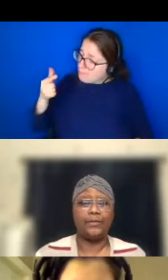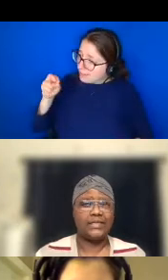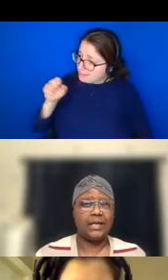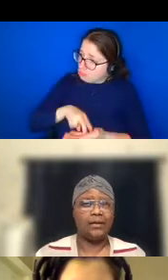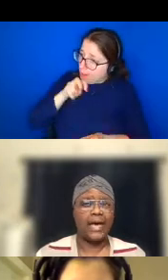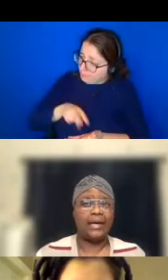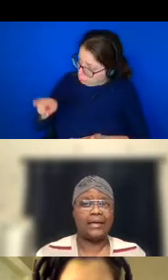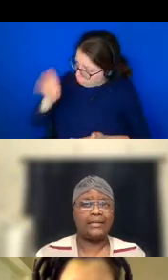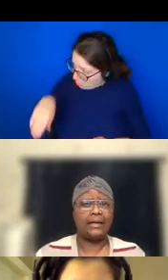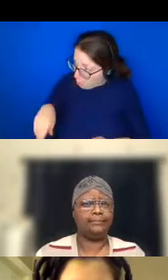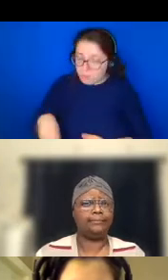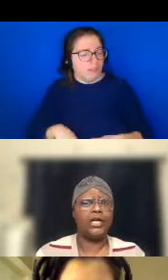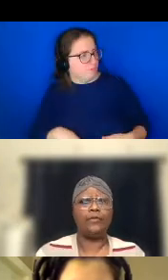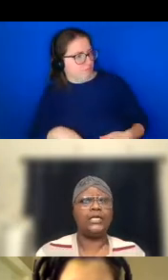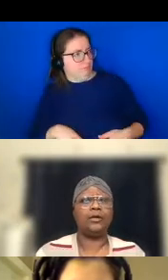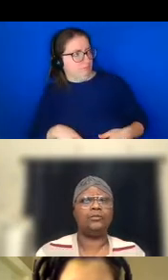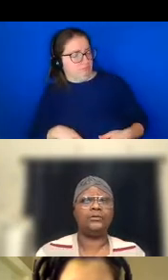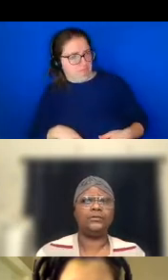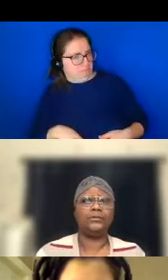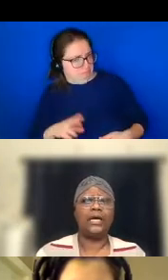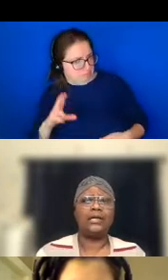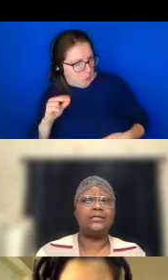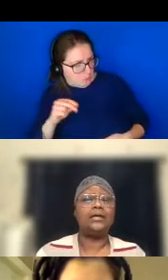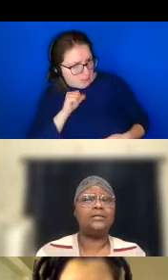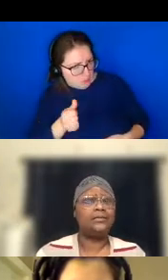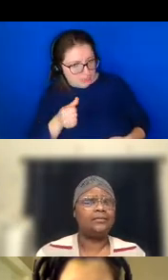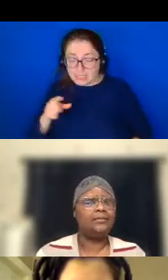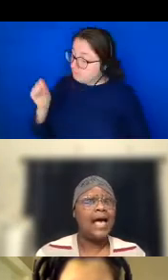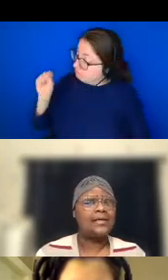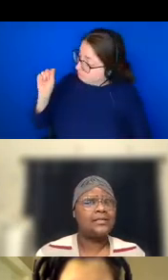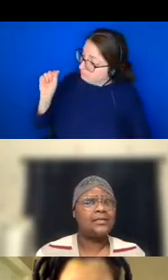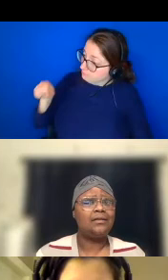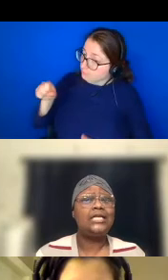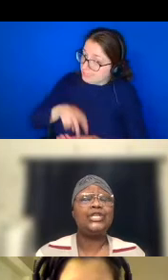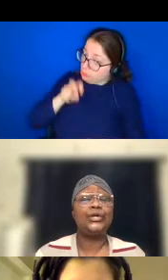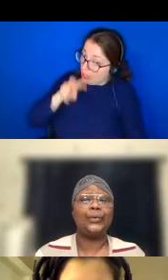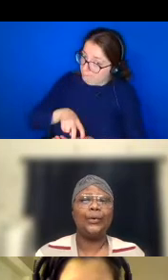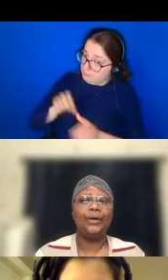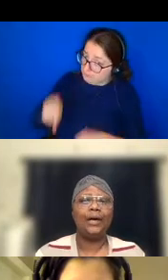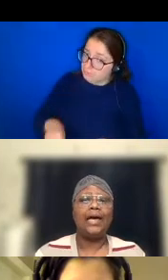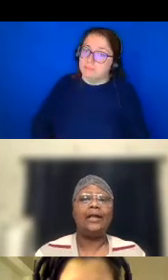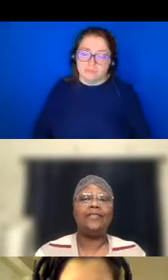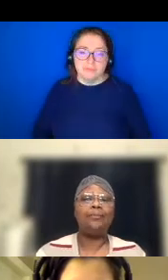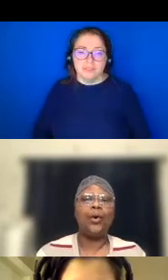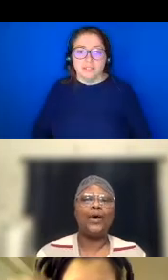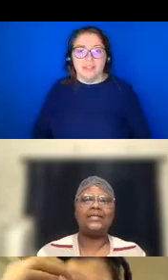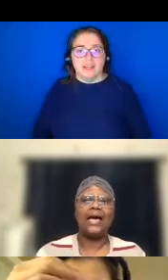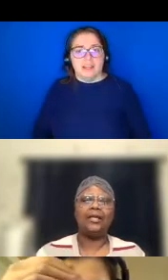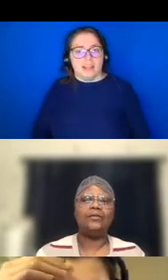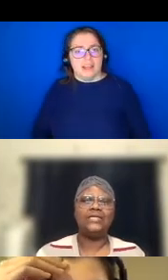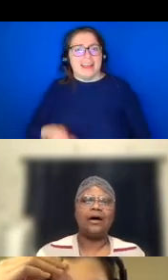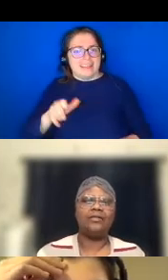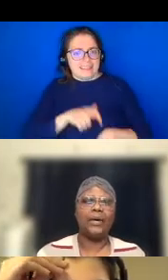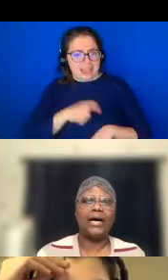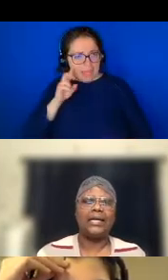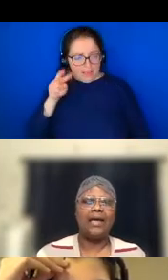I was taken aback and I said, "No, they don't." And he says, "Yes, they do." And at that point, I looked